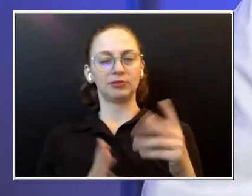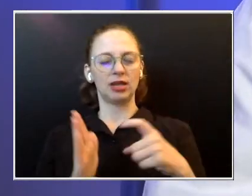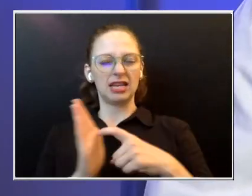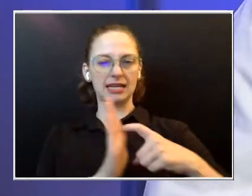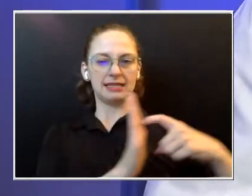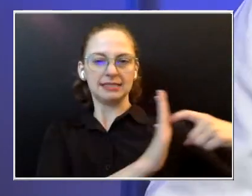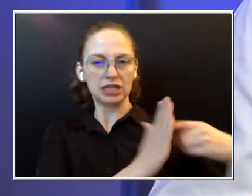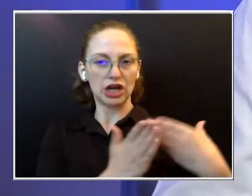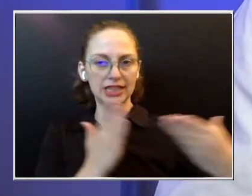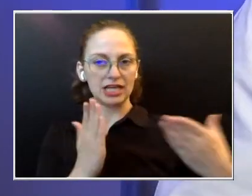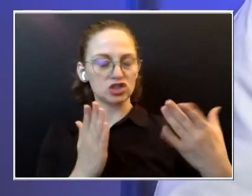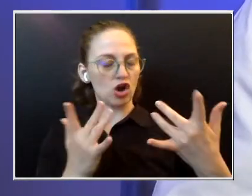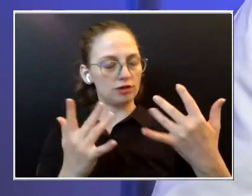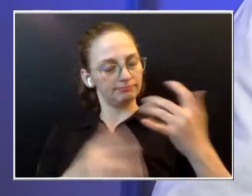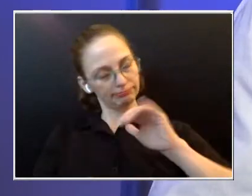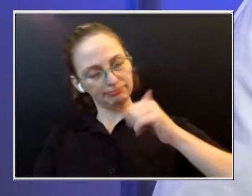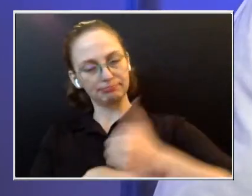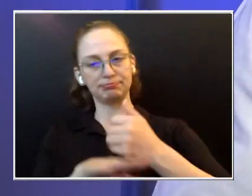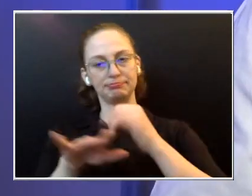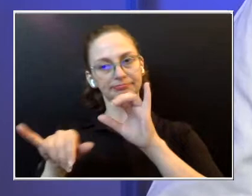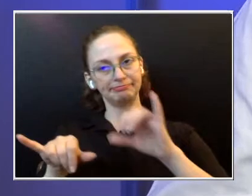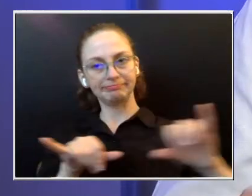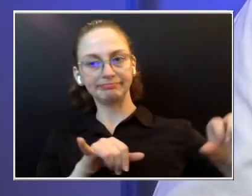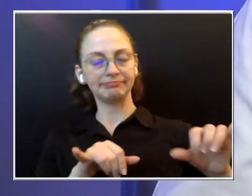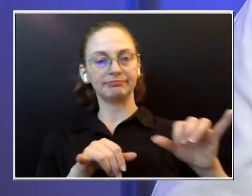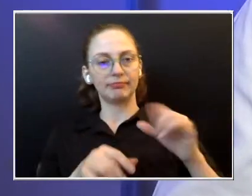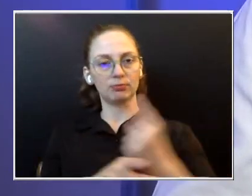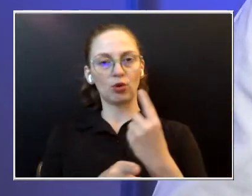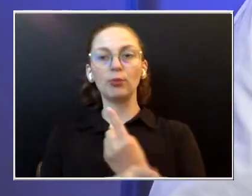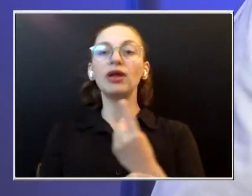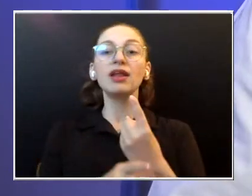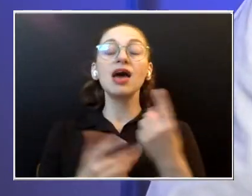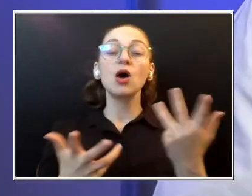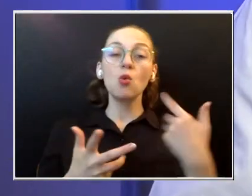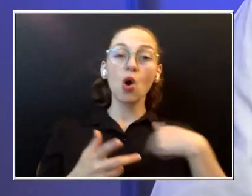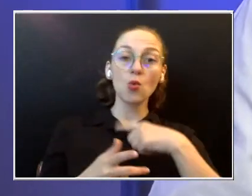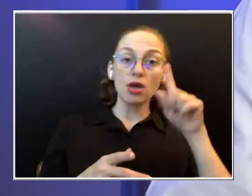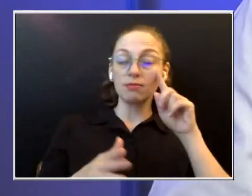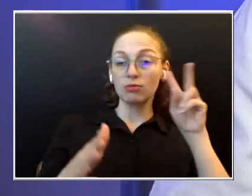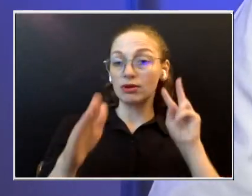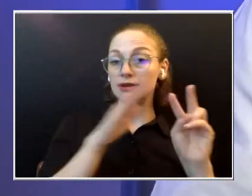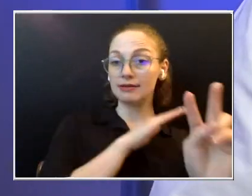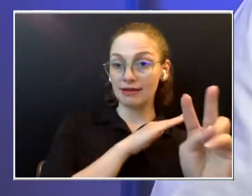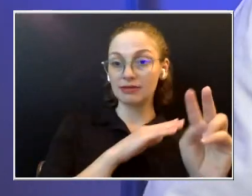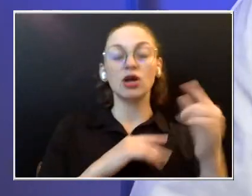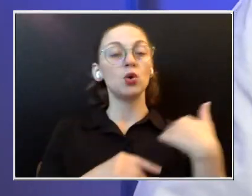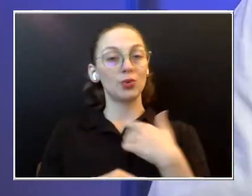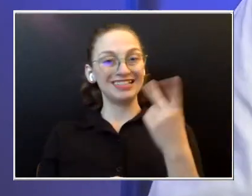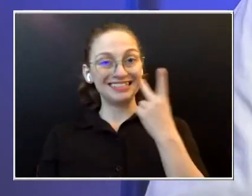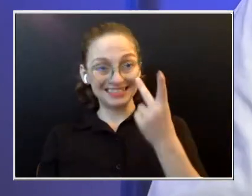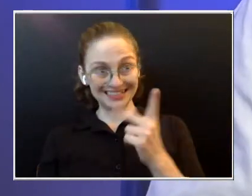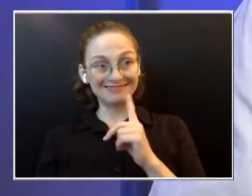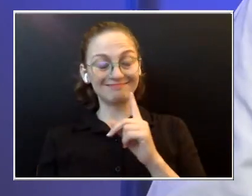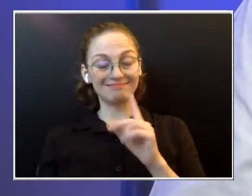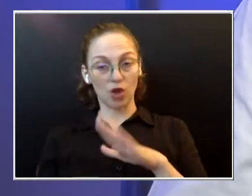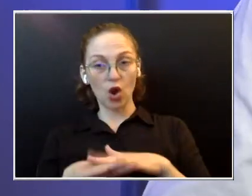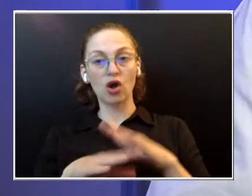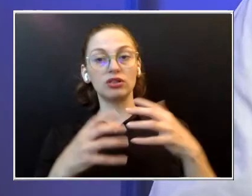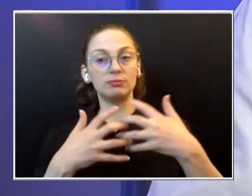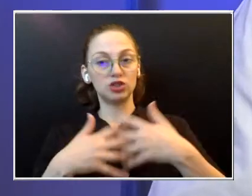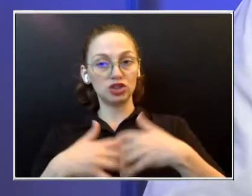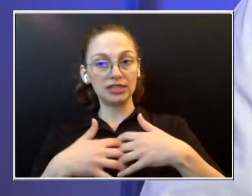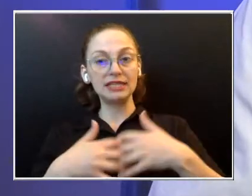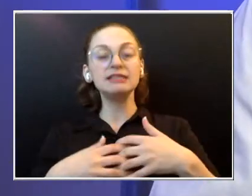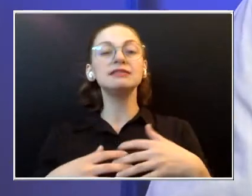what was predicted is actually what we're measuring on the machine, make sure our machines are up to date to the latest specs and make sure that